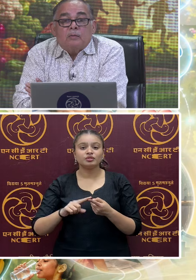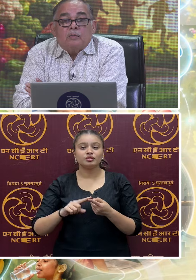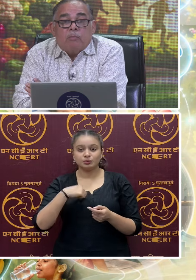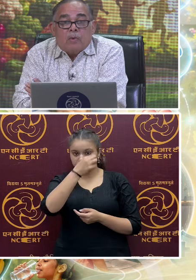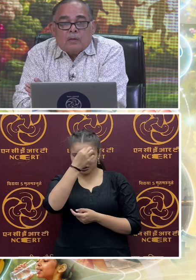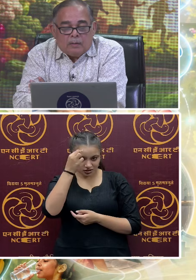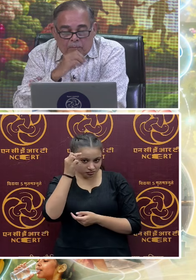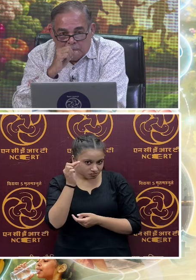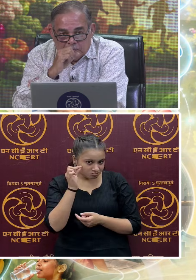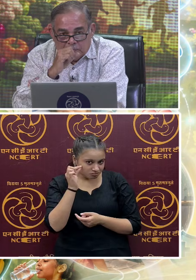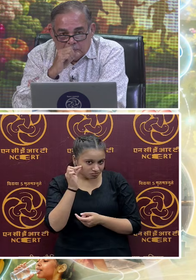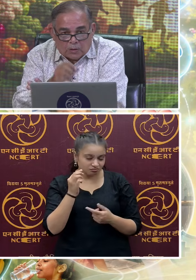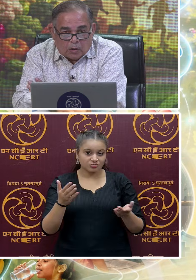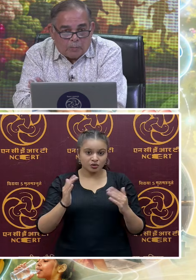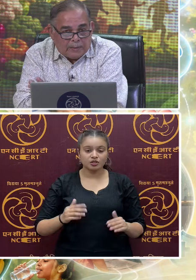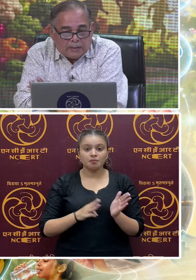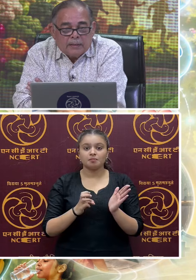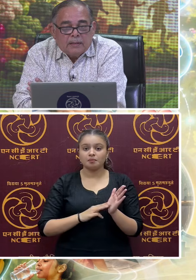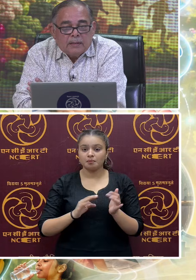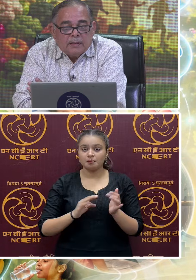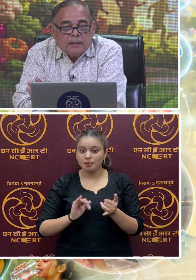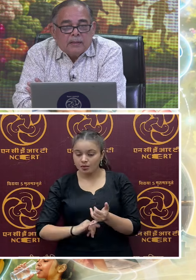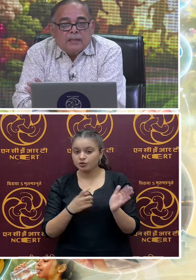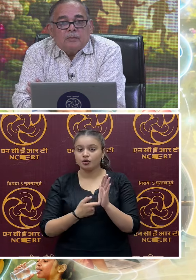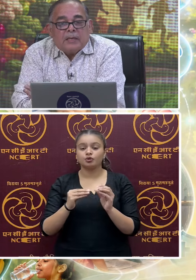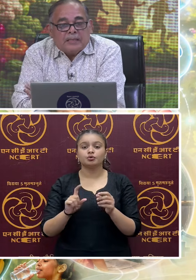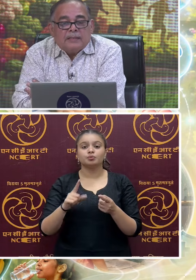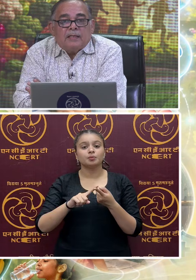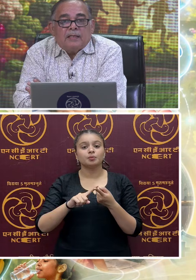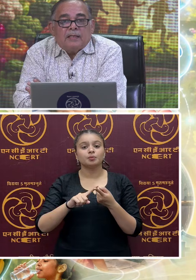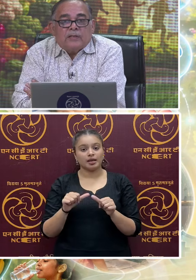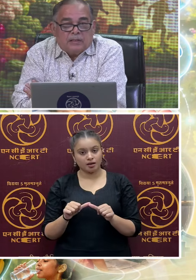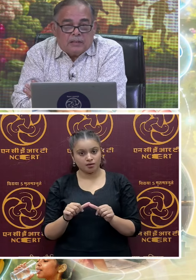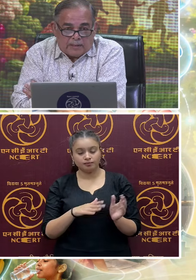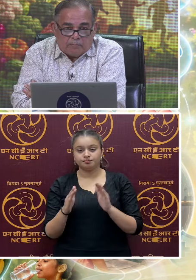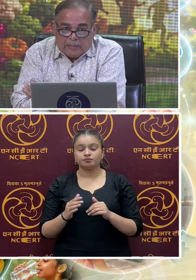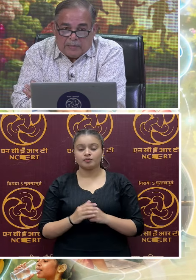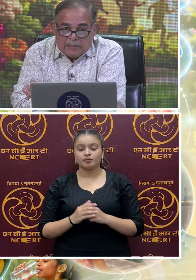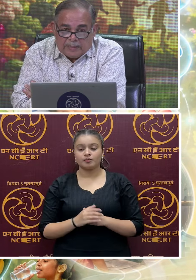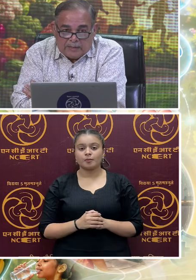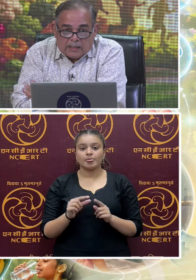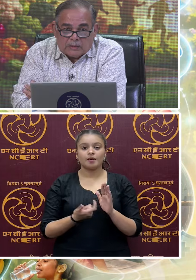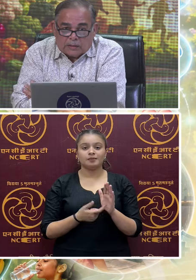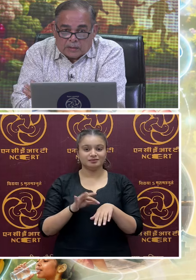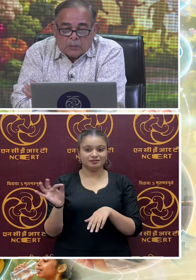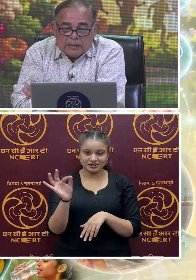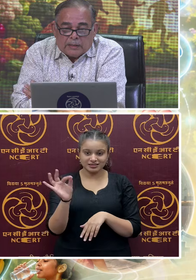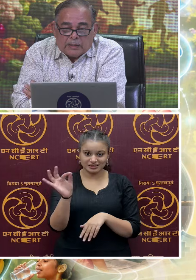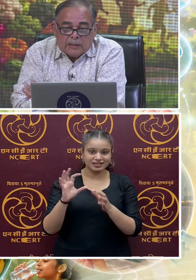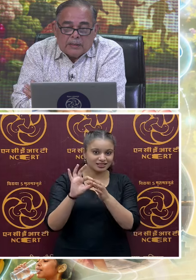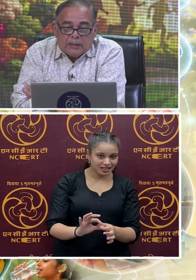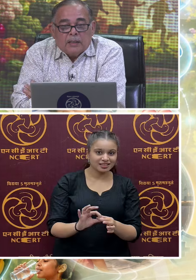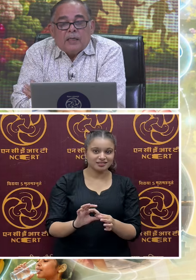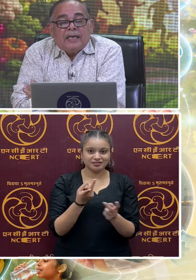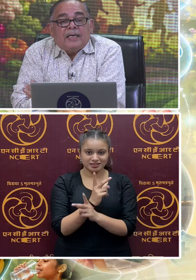chickenpox, mumps or rubella. Then parasitic infection like malaria,